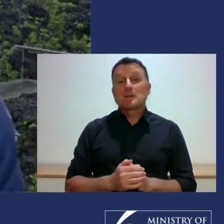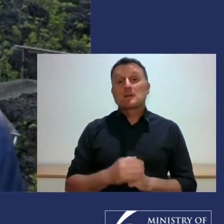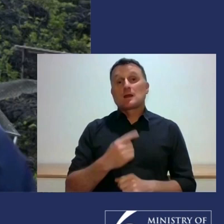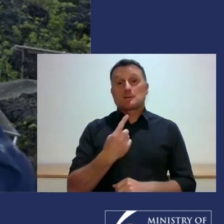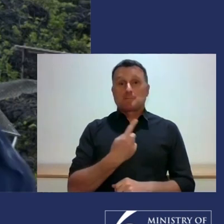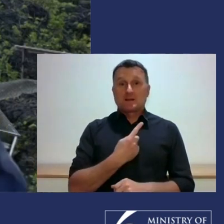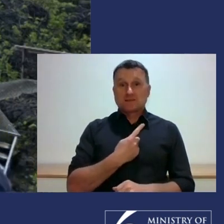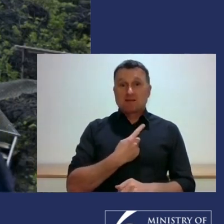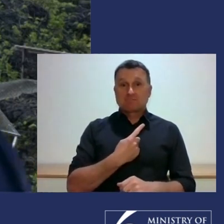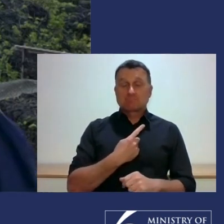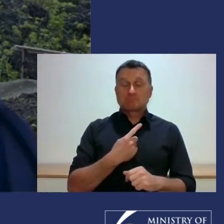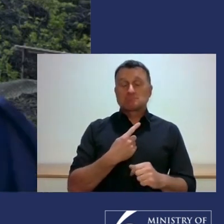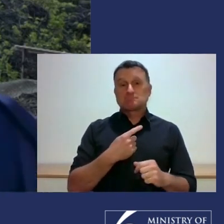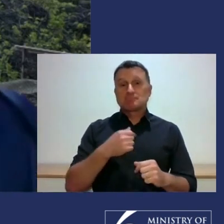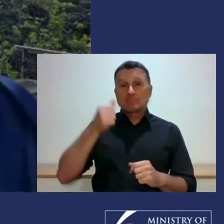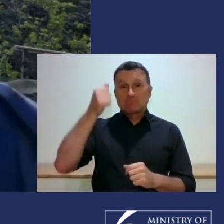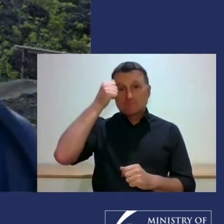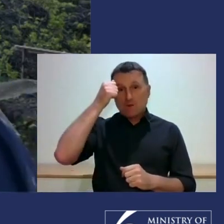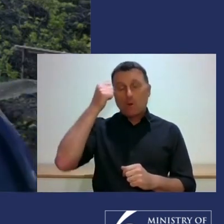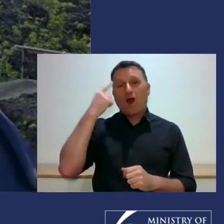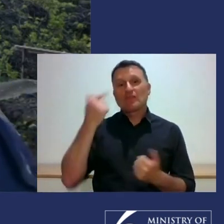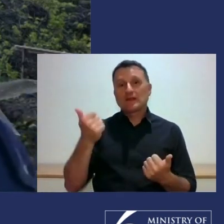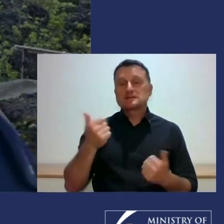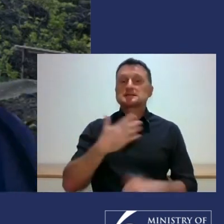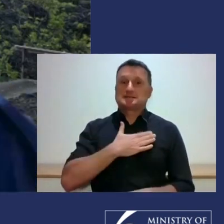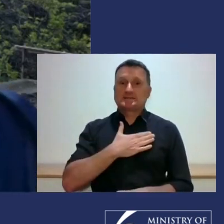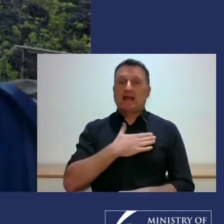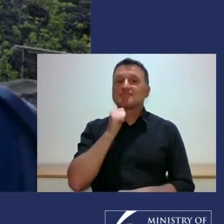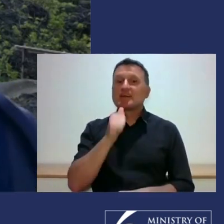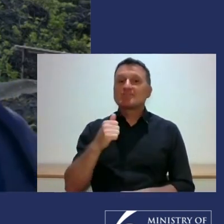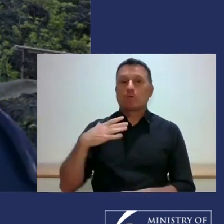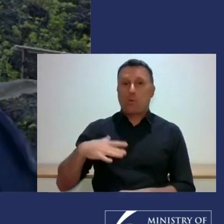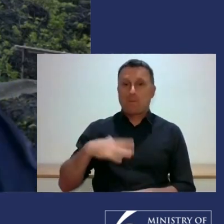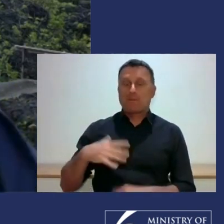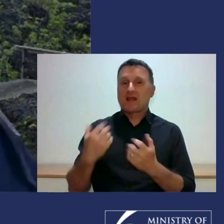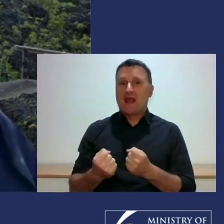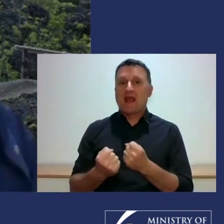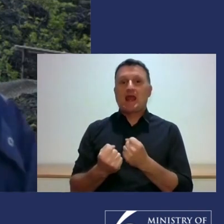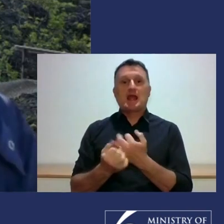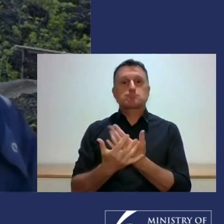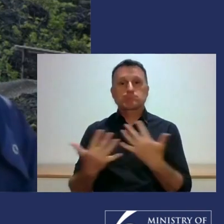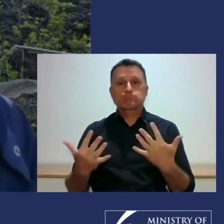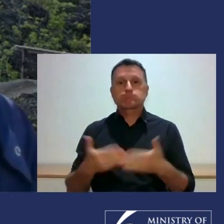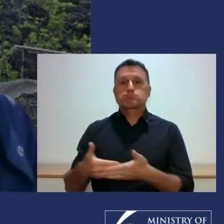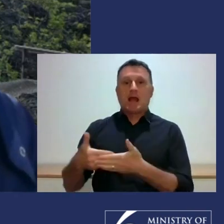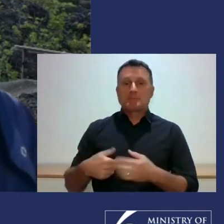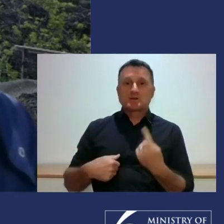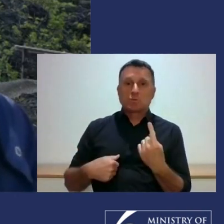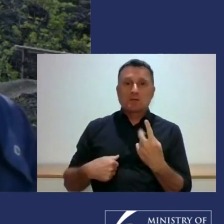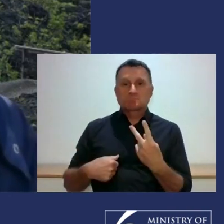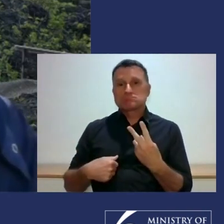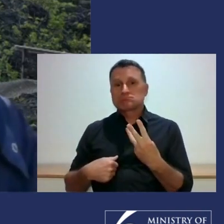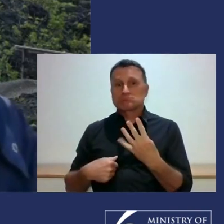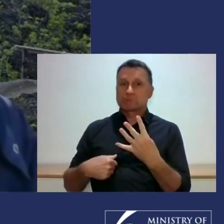me on this. It's safe in women with multiple pregnancies. It's very, very safe. Just like a woman with singleton